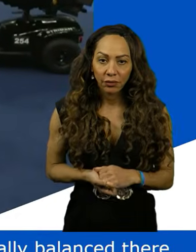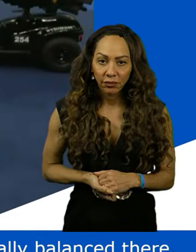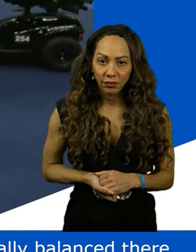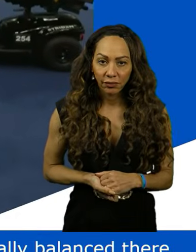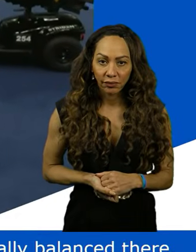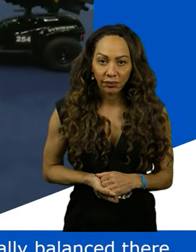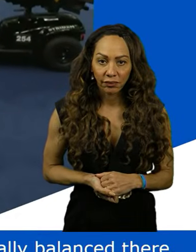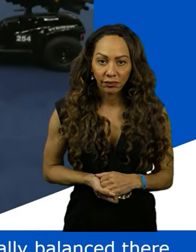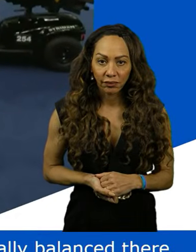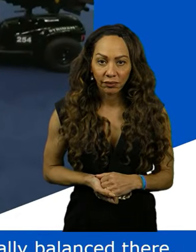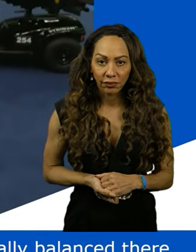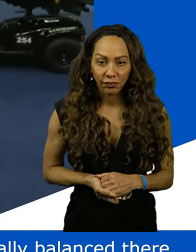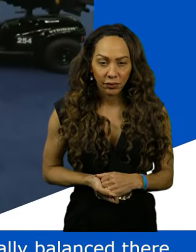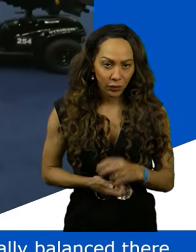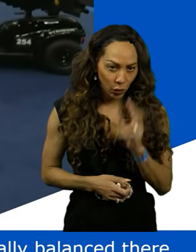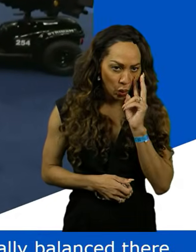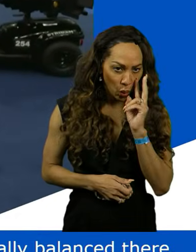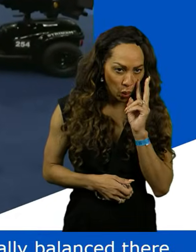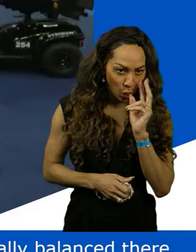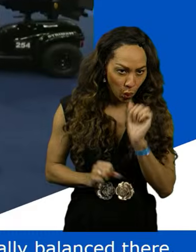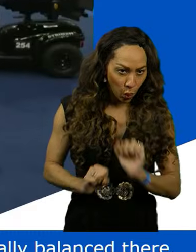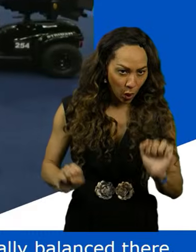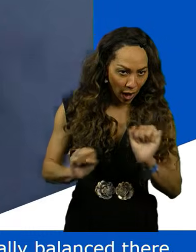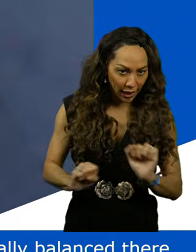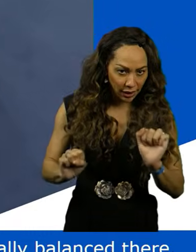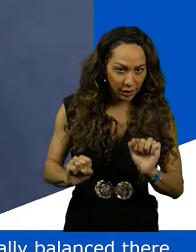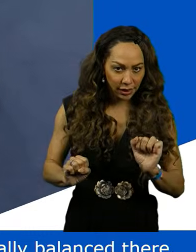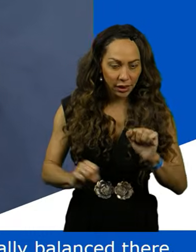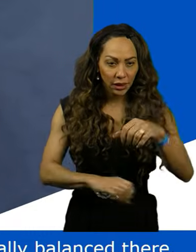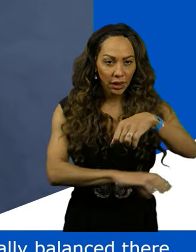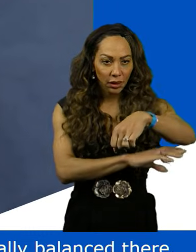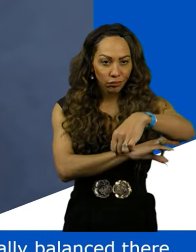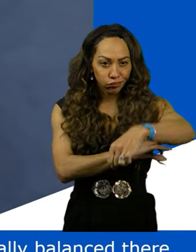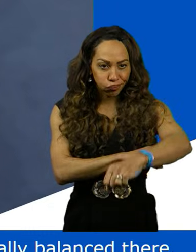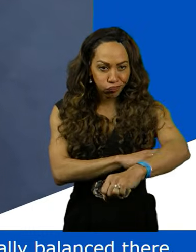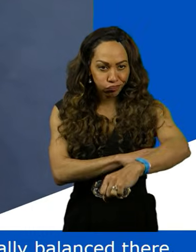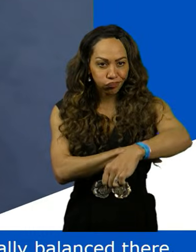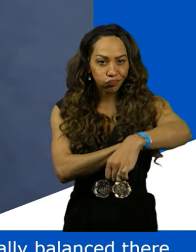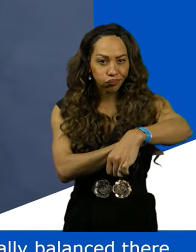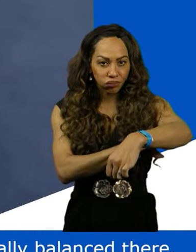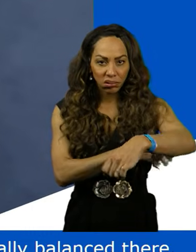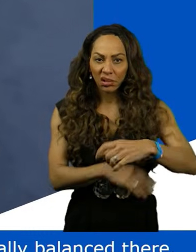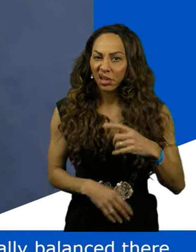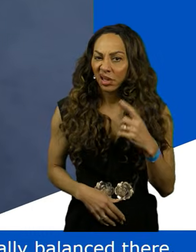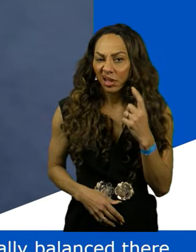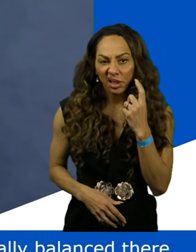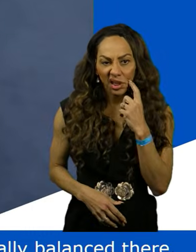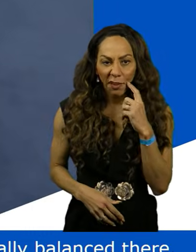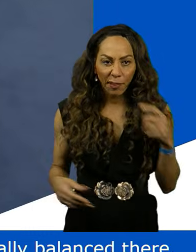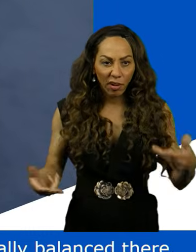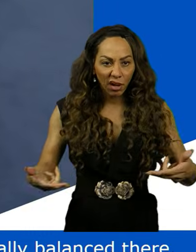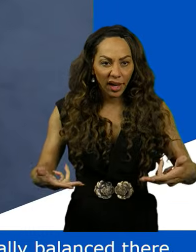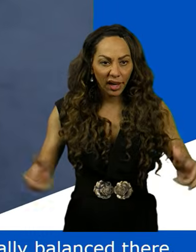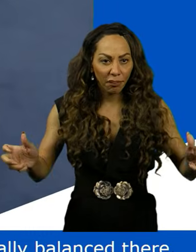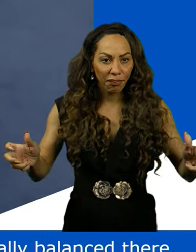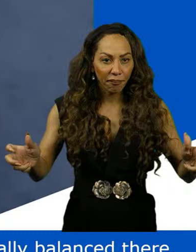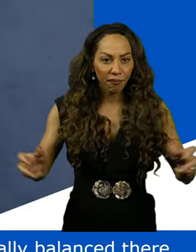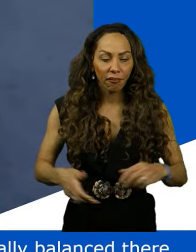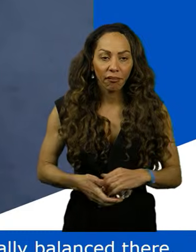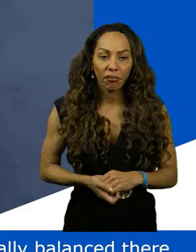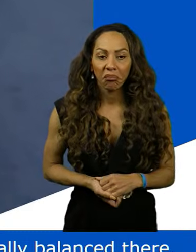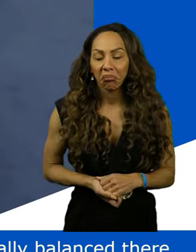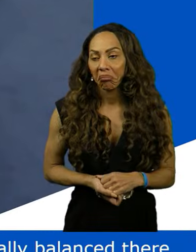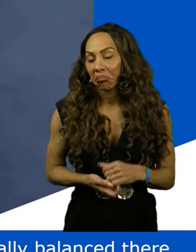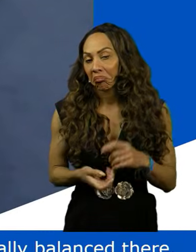spreader bar there go slack, and then we've got a nice simple fitting there. Really nice, simple to use. There's different options as well, so depending, if